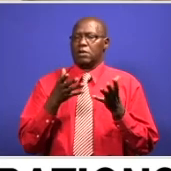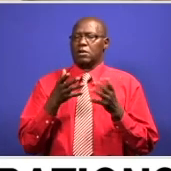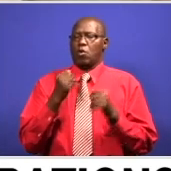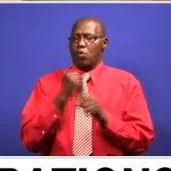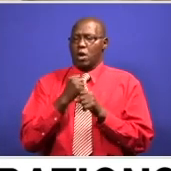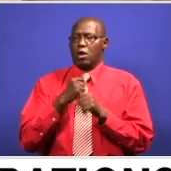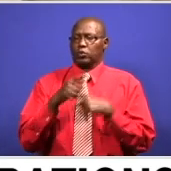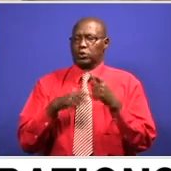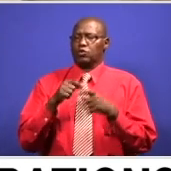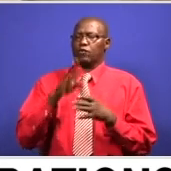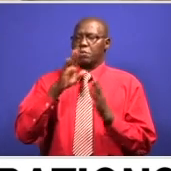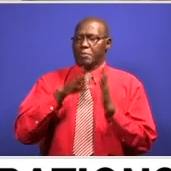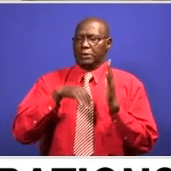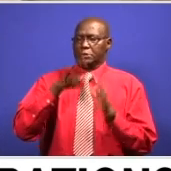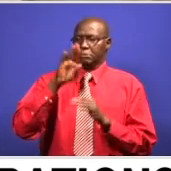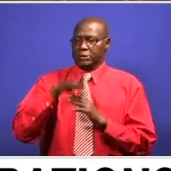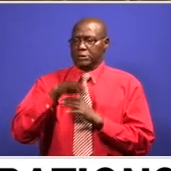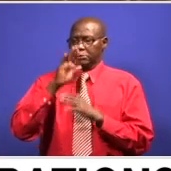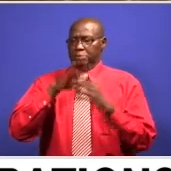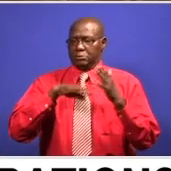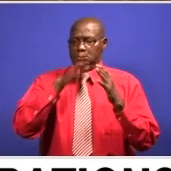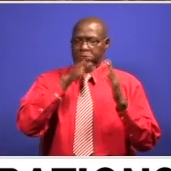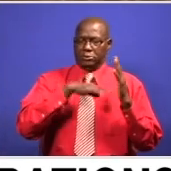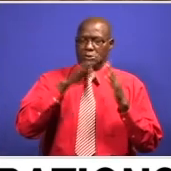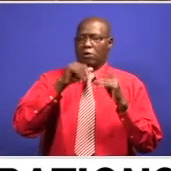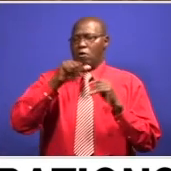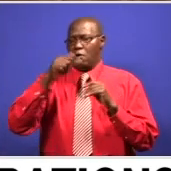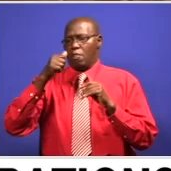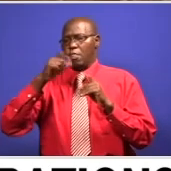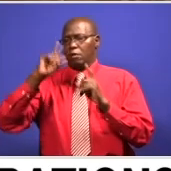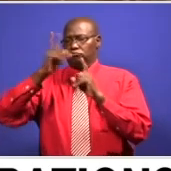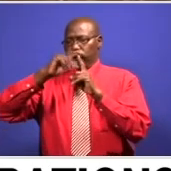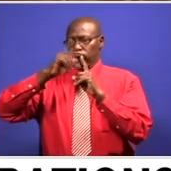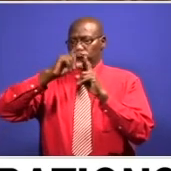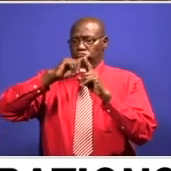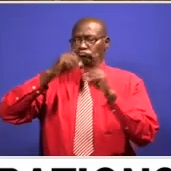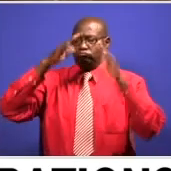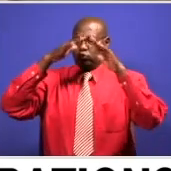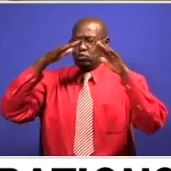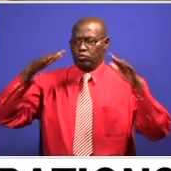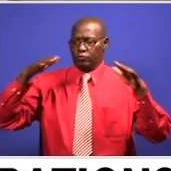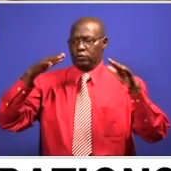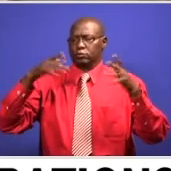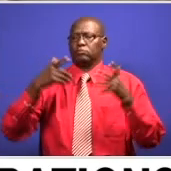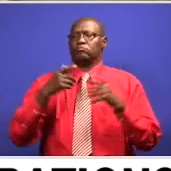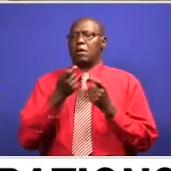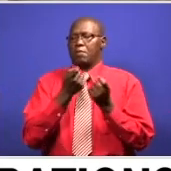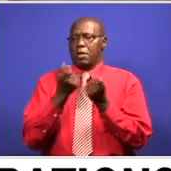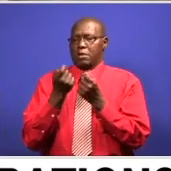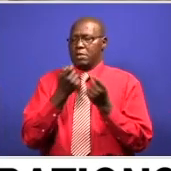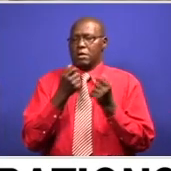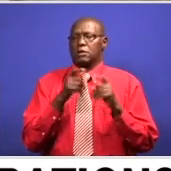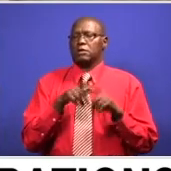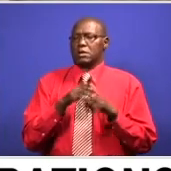painting, another gypsum, roofing. So let's say there is minor repair is going to be